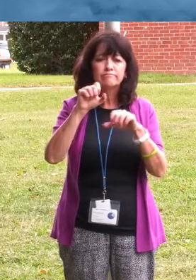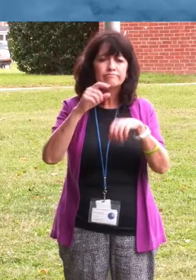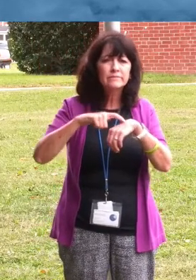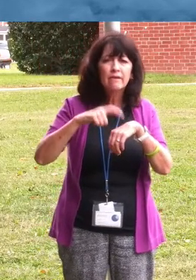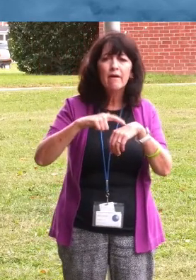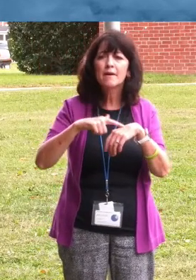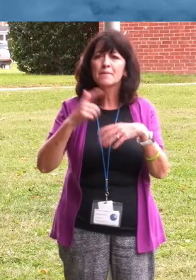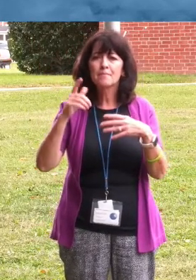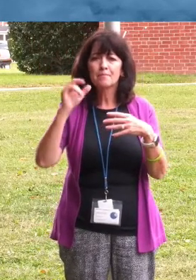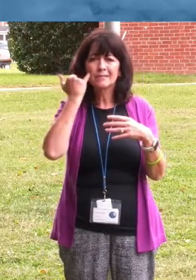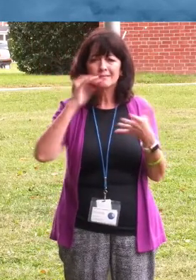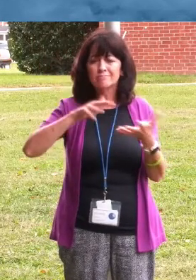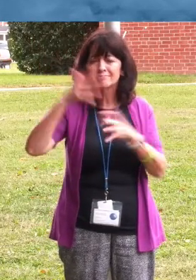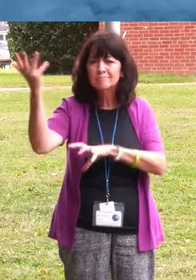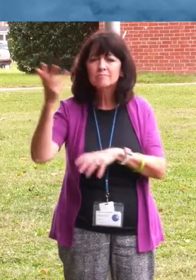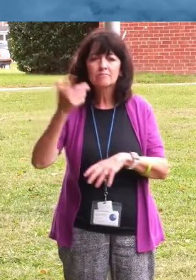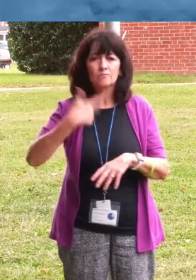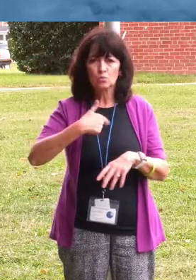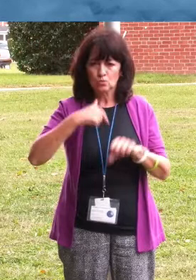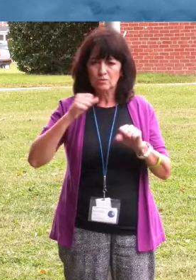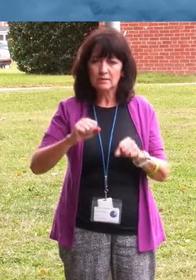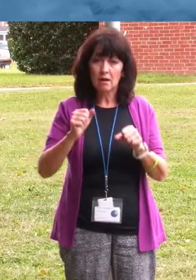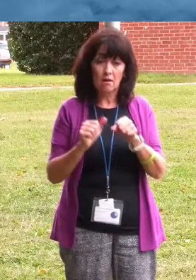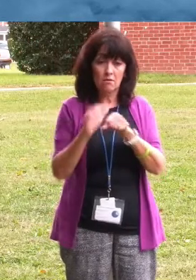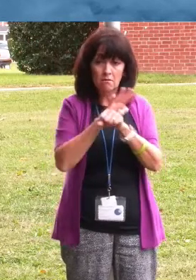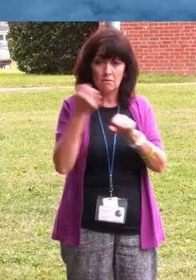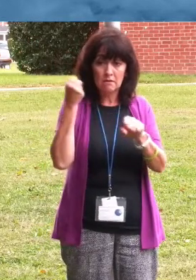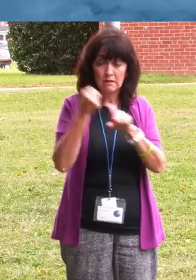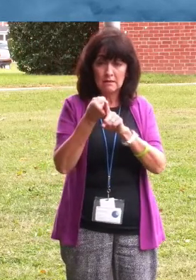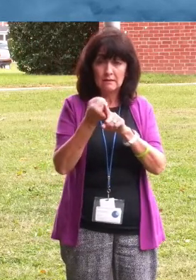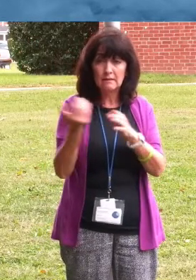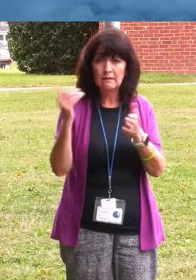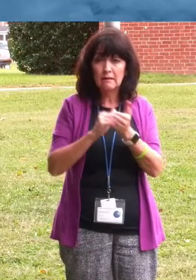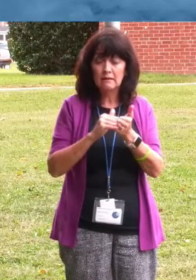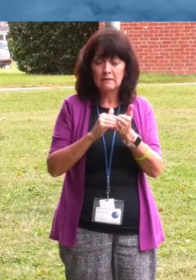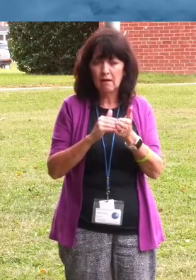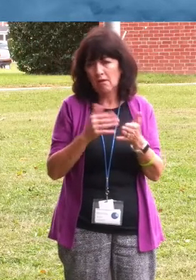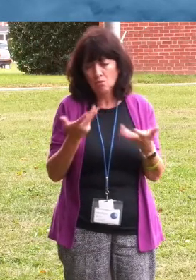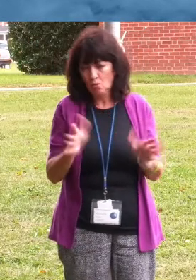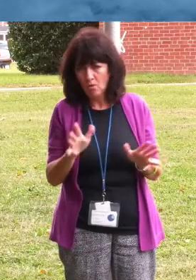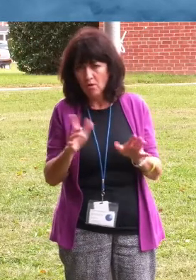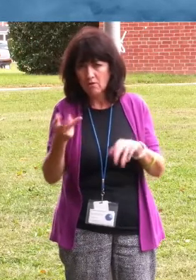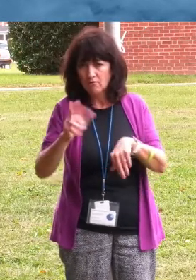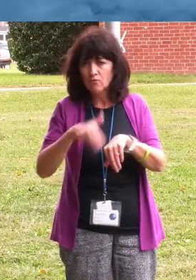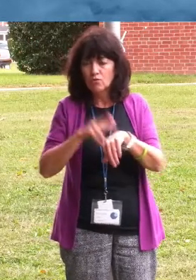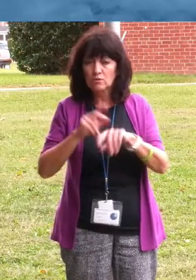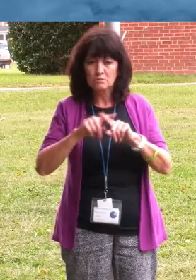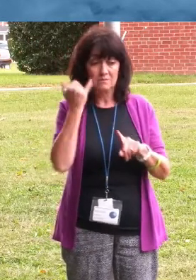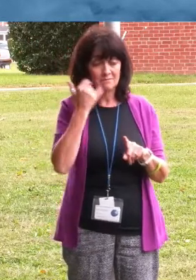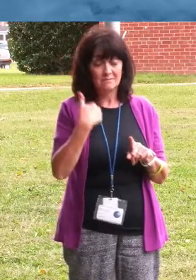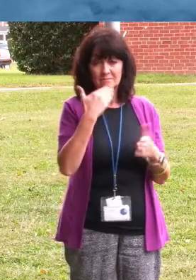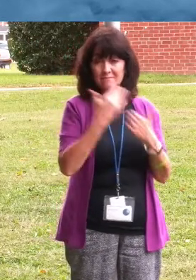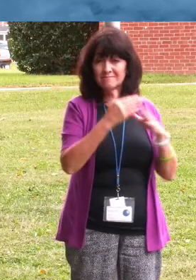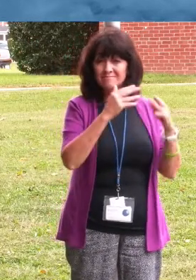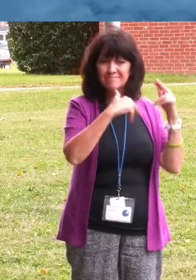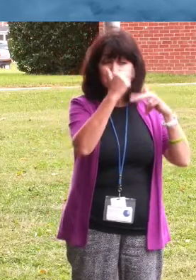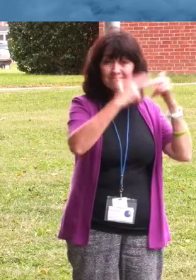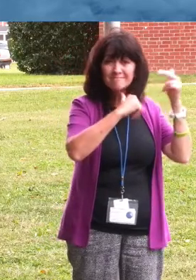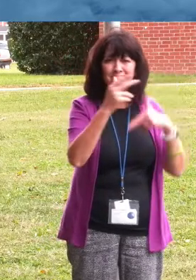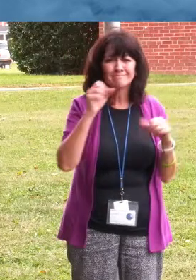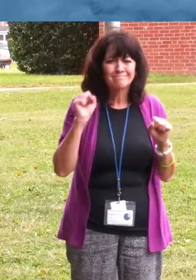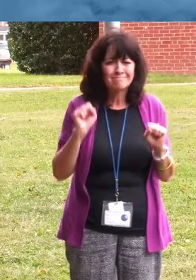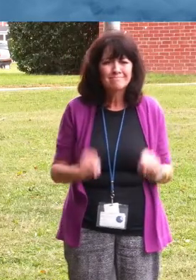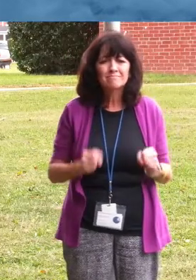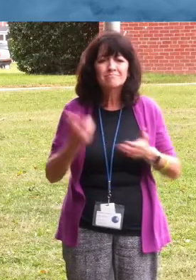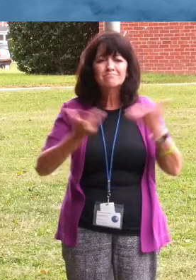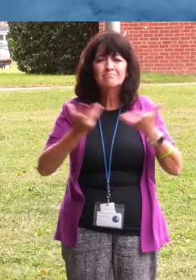care residents. And as the Governor said, that's exactly what this funding was intended to do. I want to also acknowledge, and I'm incredibly